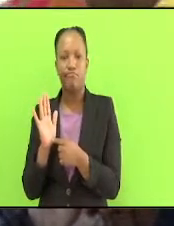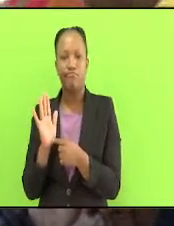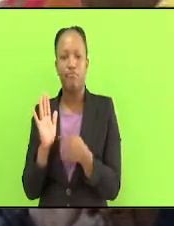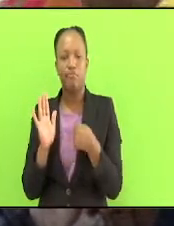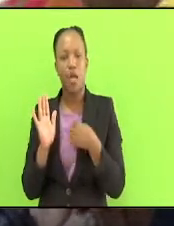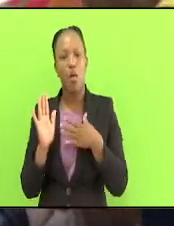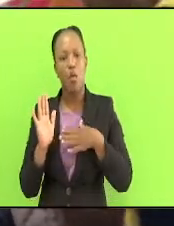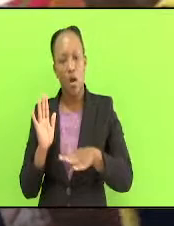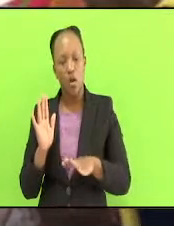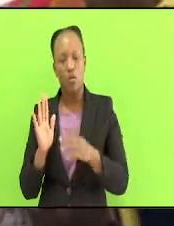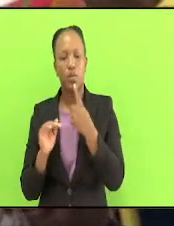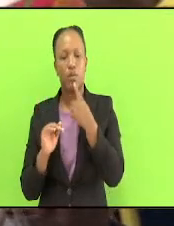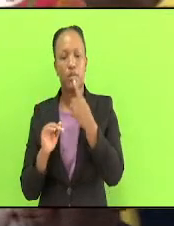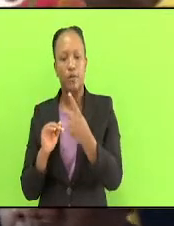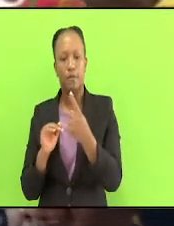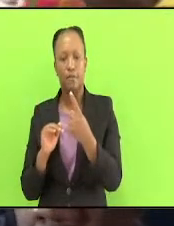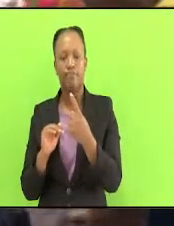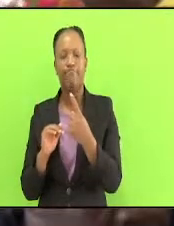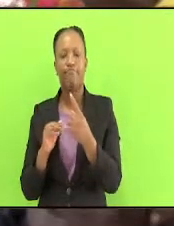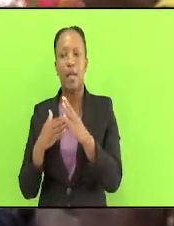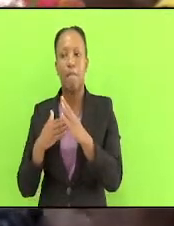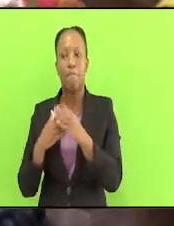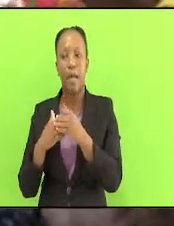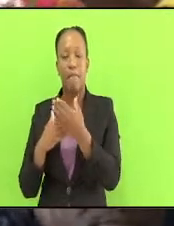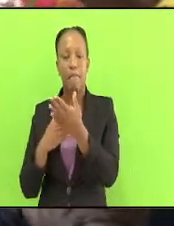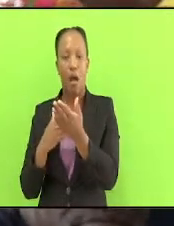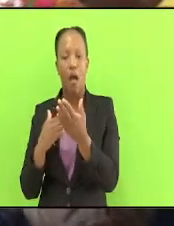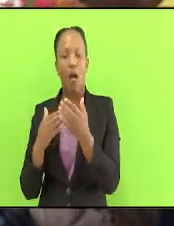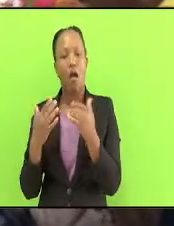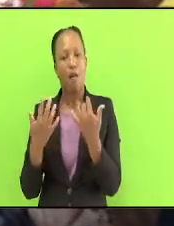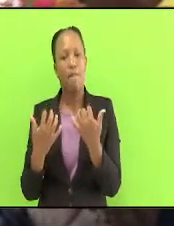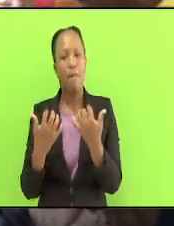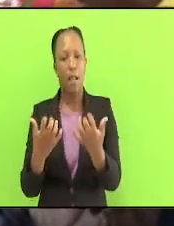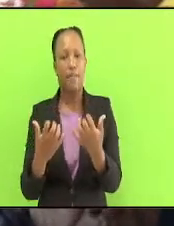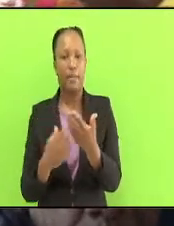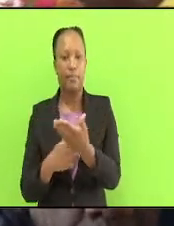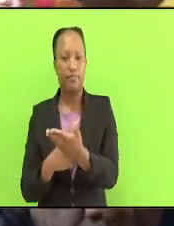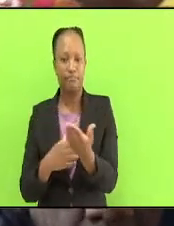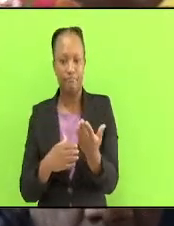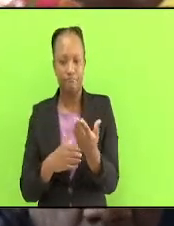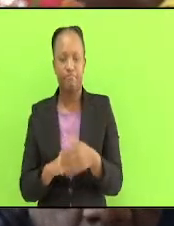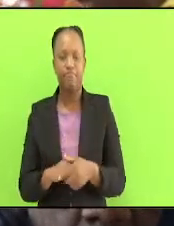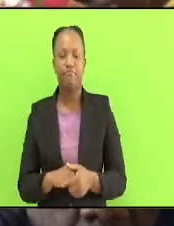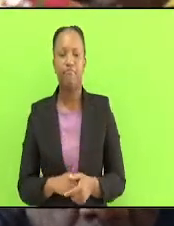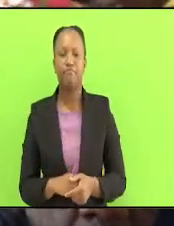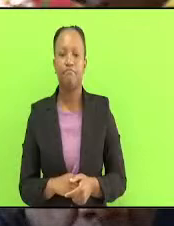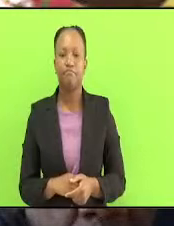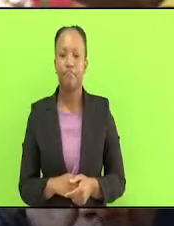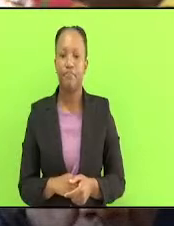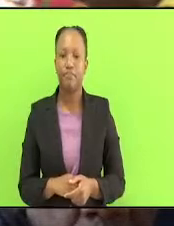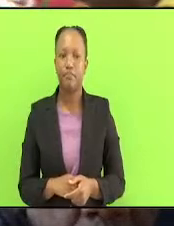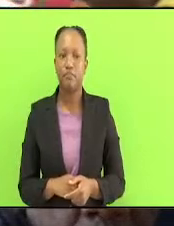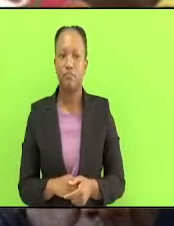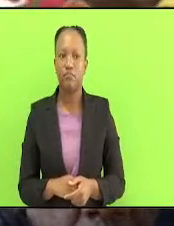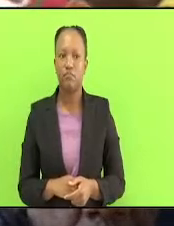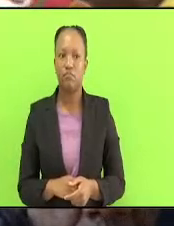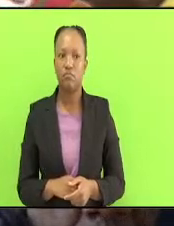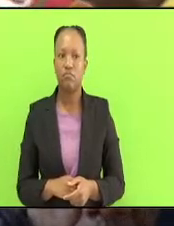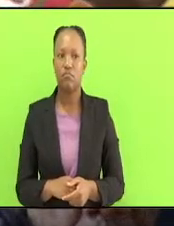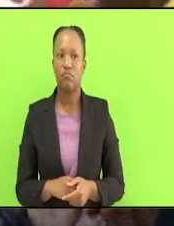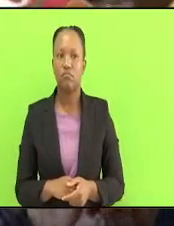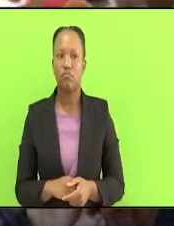parliament I would like our members of parliament gore at least ba try